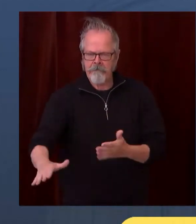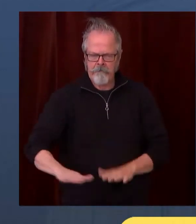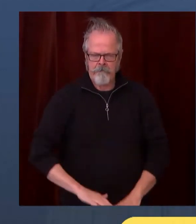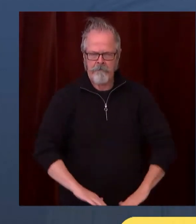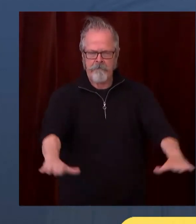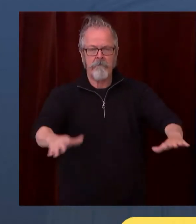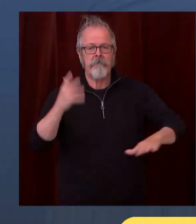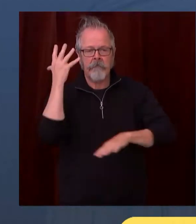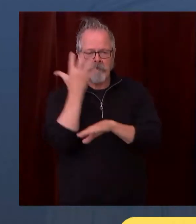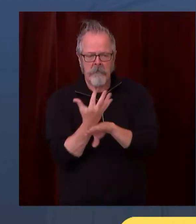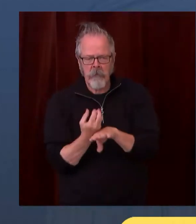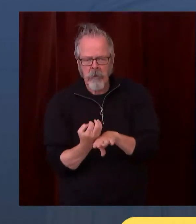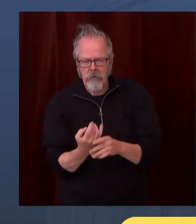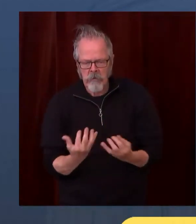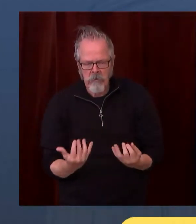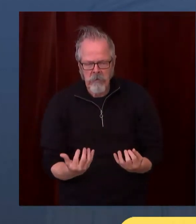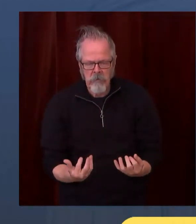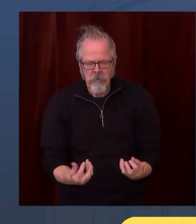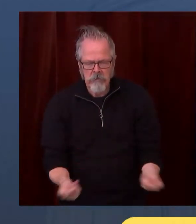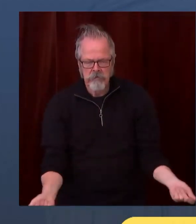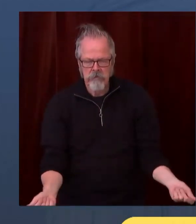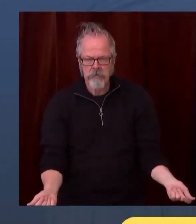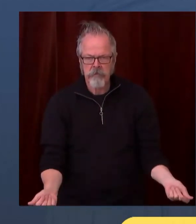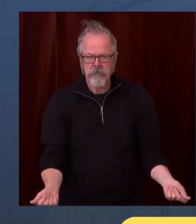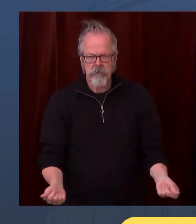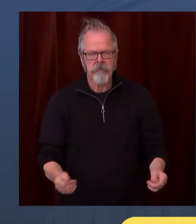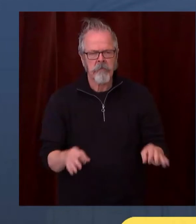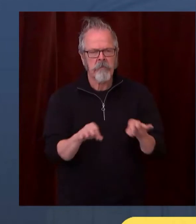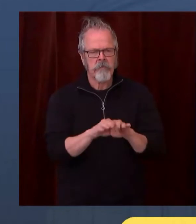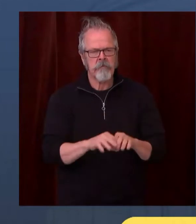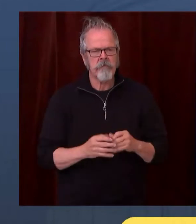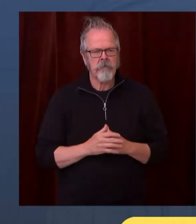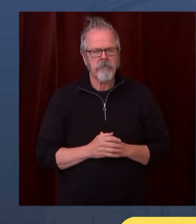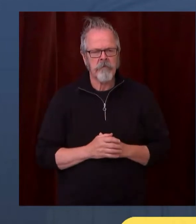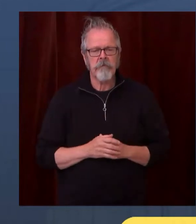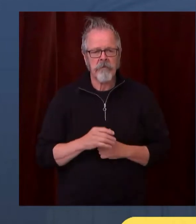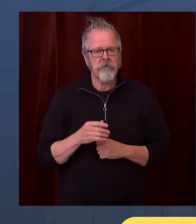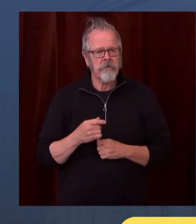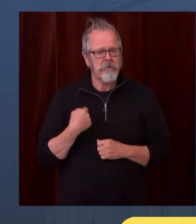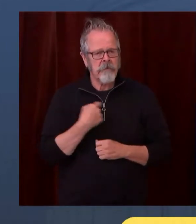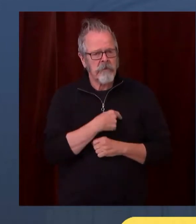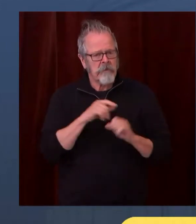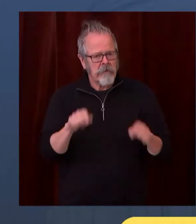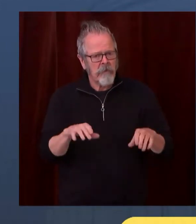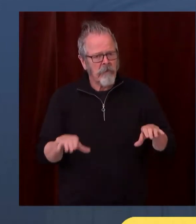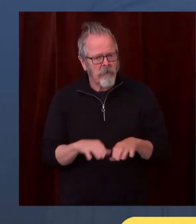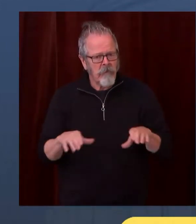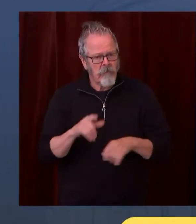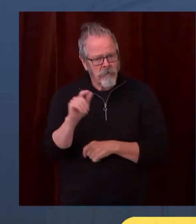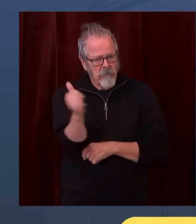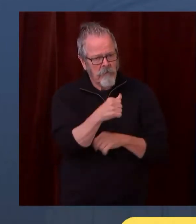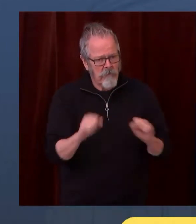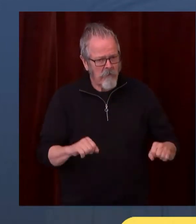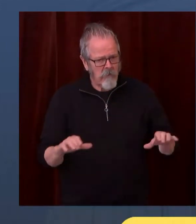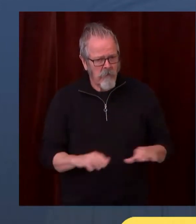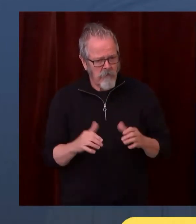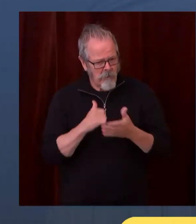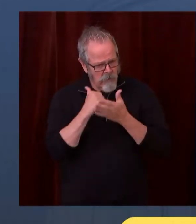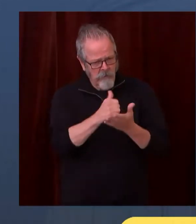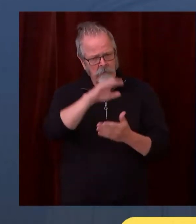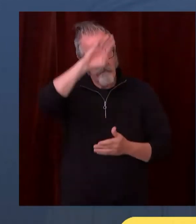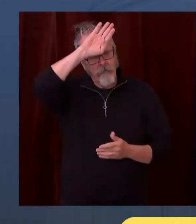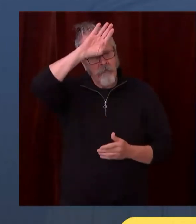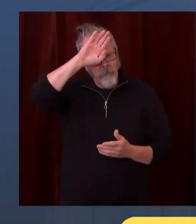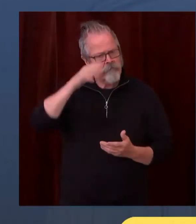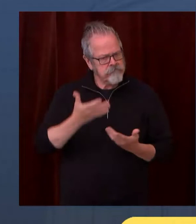in an effort to protect our right to vote in the state of Washington. His announcement of a multi-state lawsuit against the